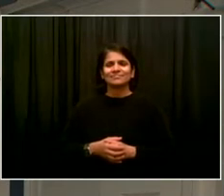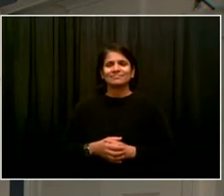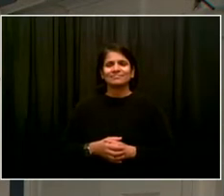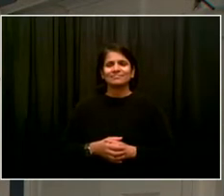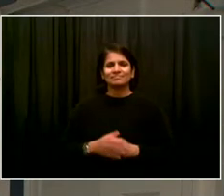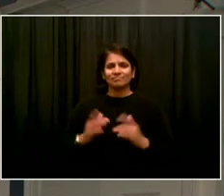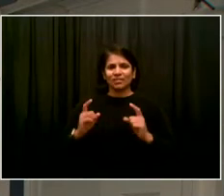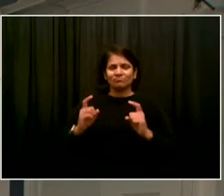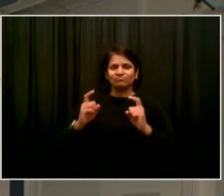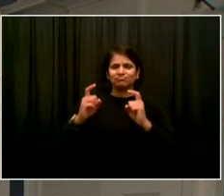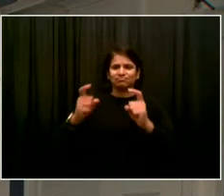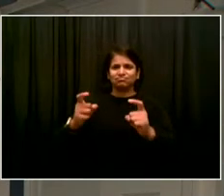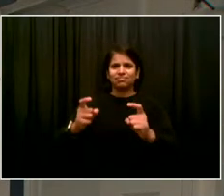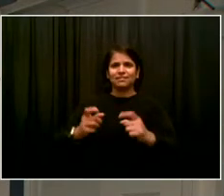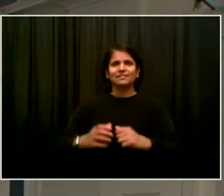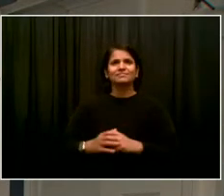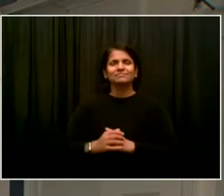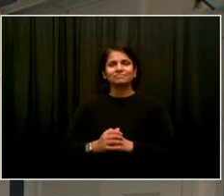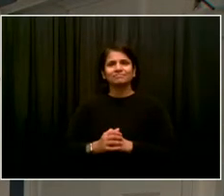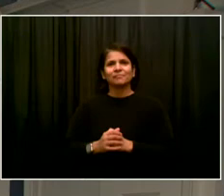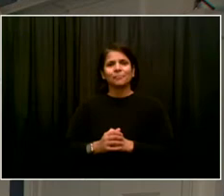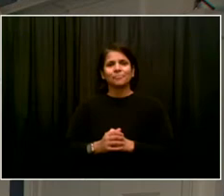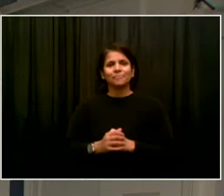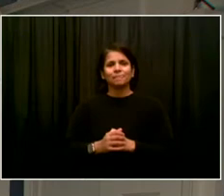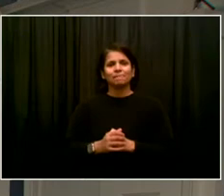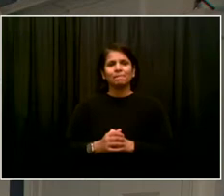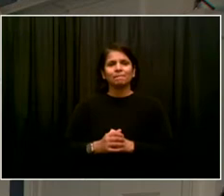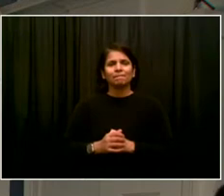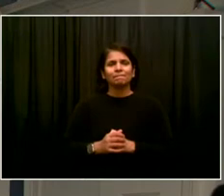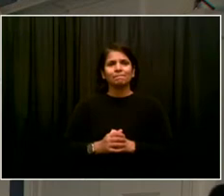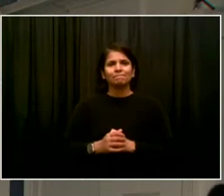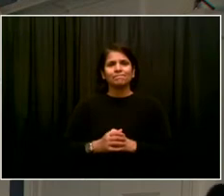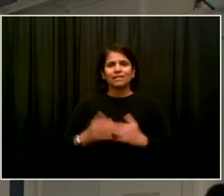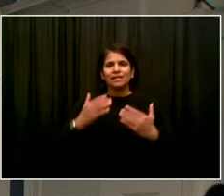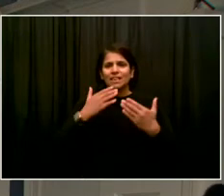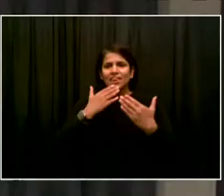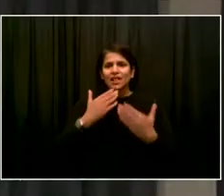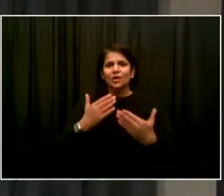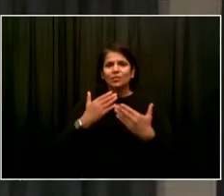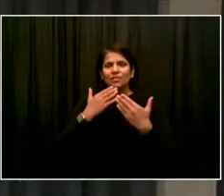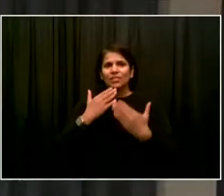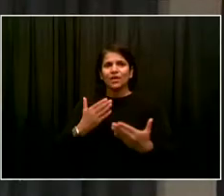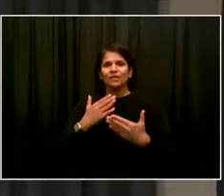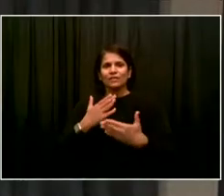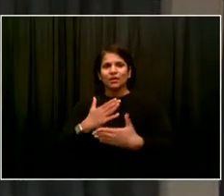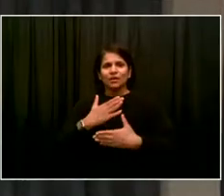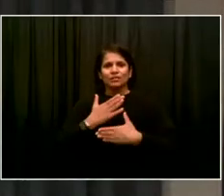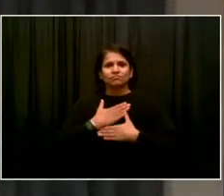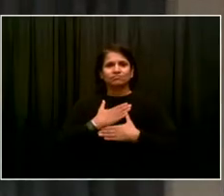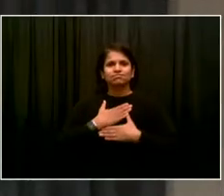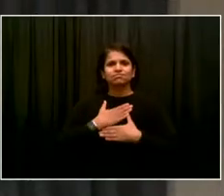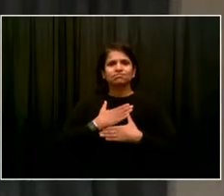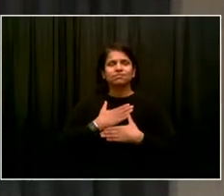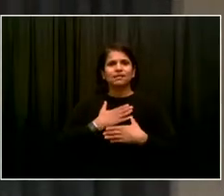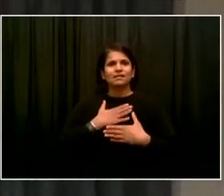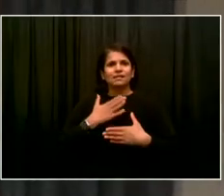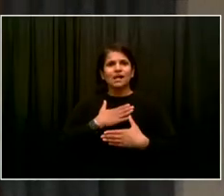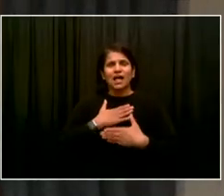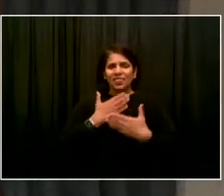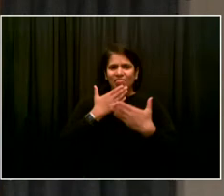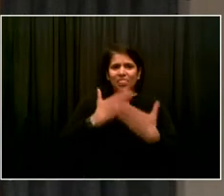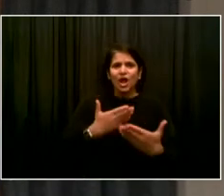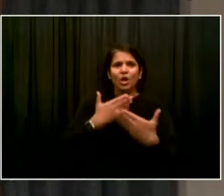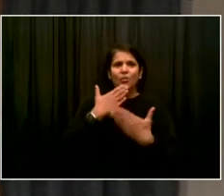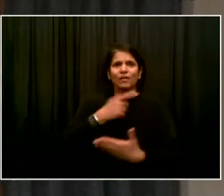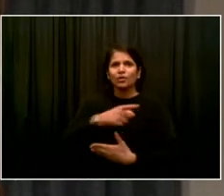I want to just say to everyone, thank you from the bottom of my heart. Amazing work you do. Too often you've